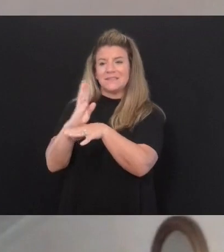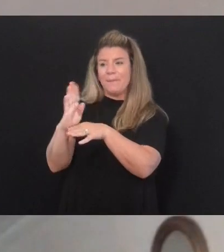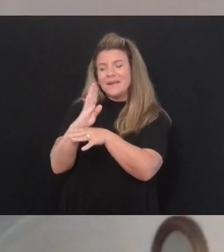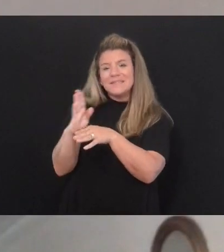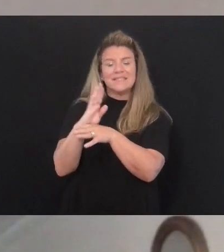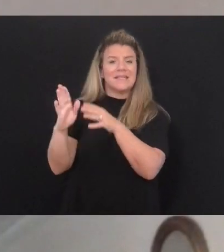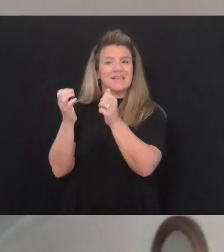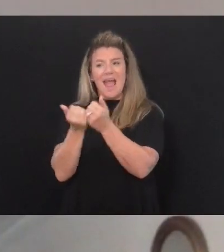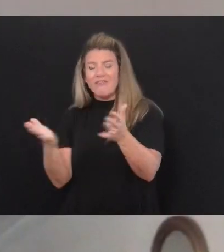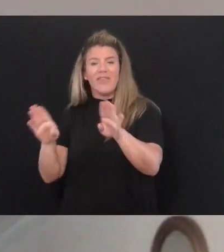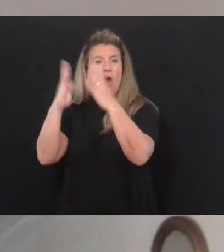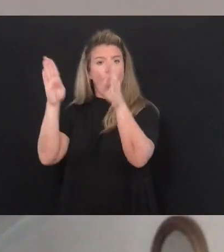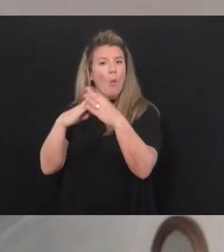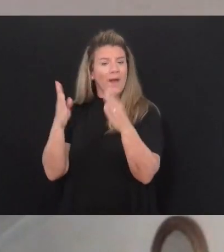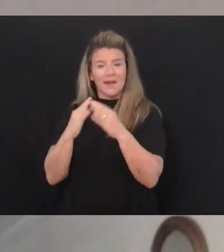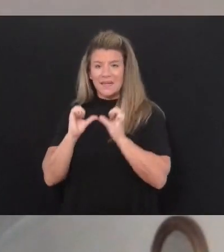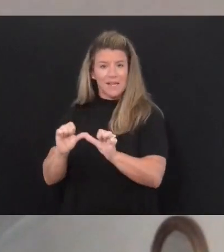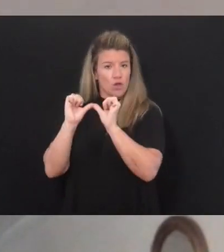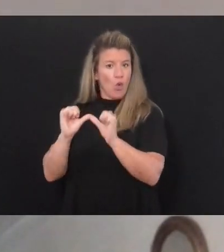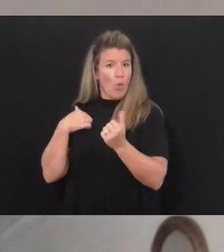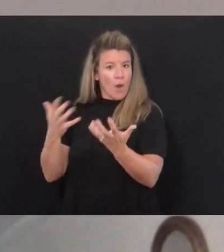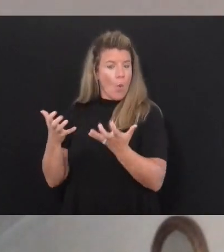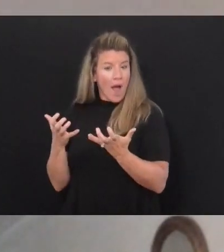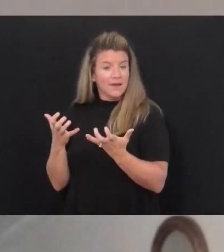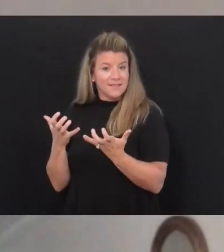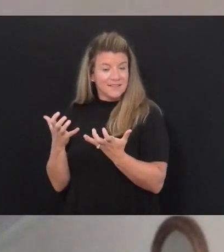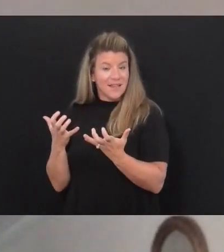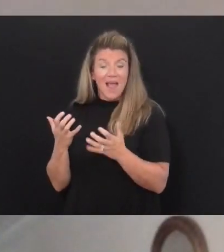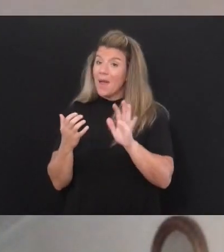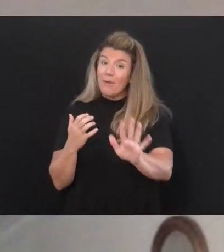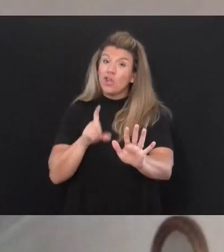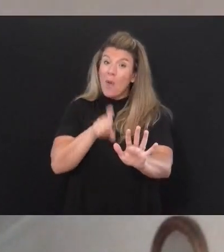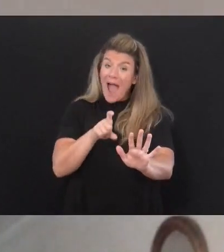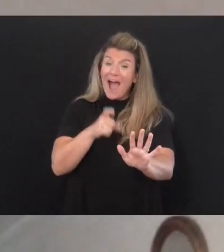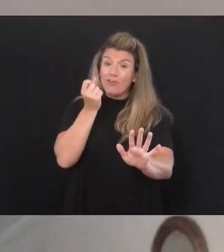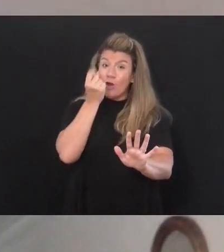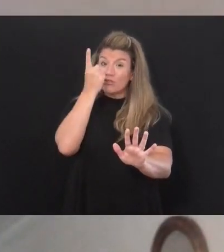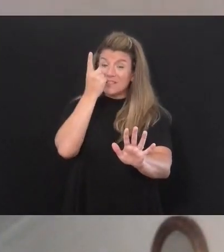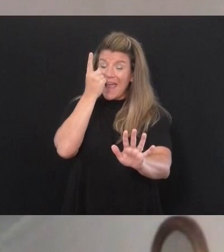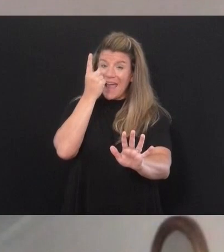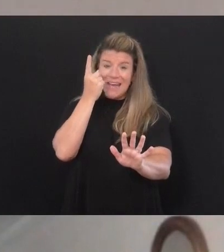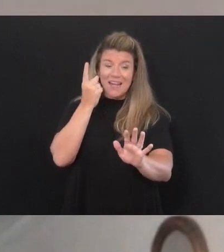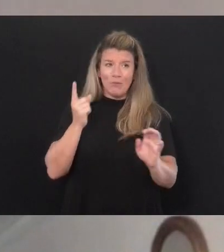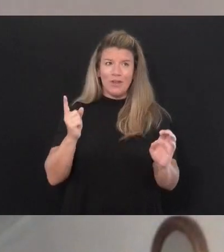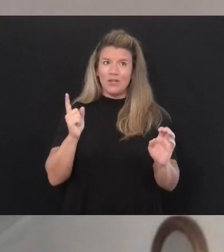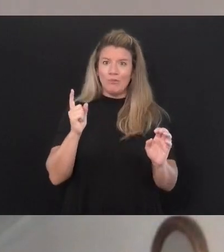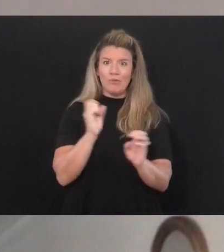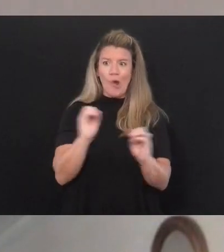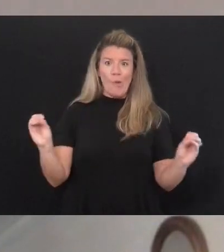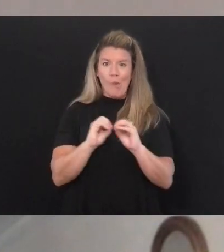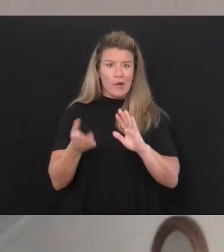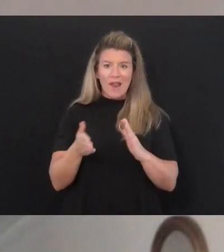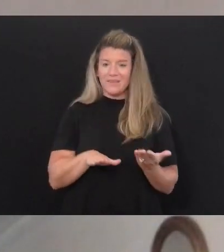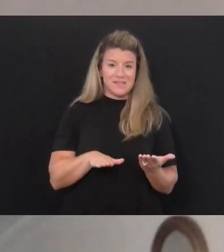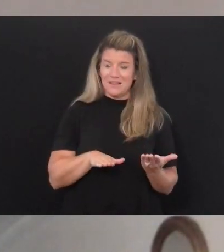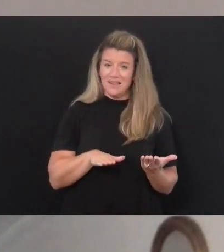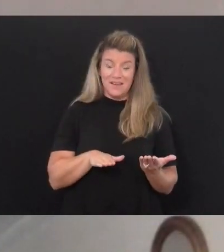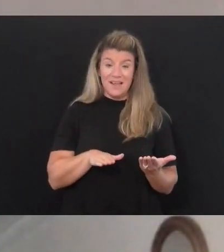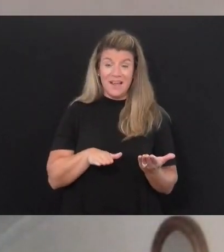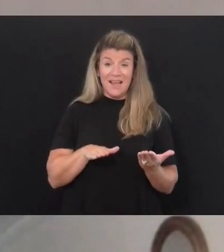there could be right here in West Virginia. The only bullet in the gun right now is this right here, this little